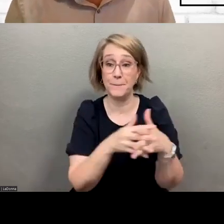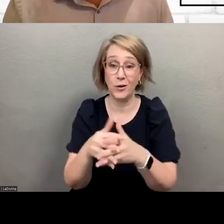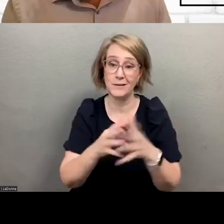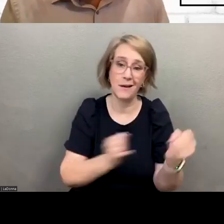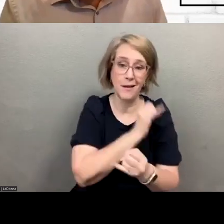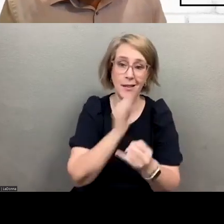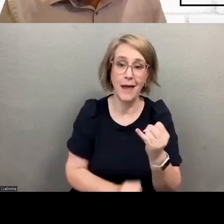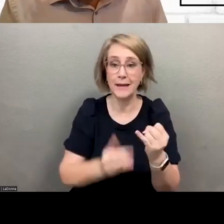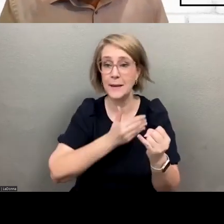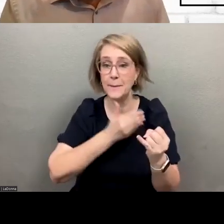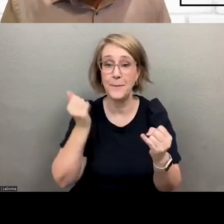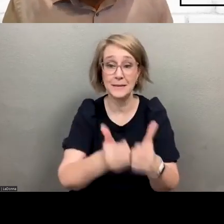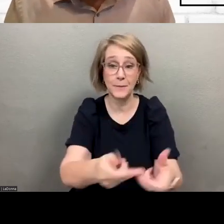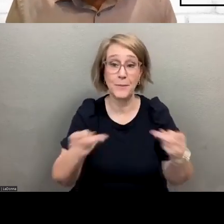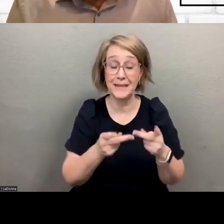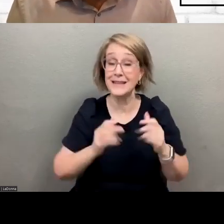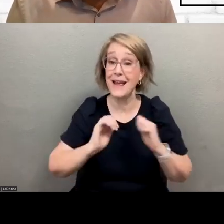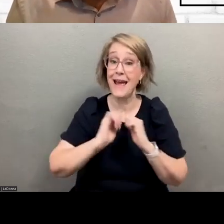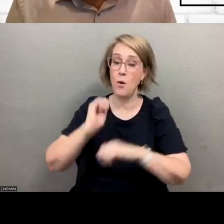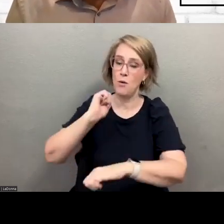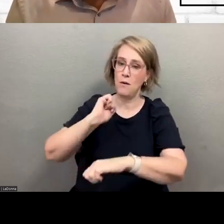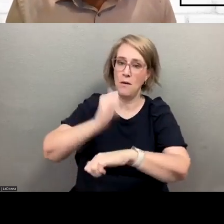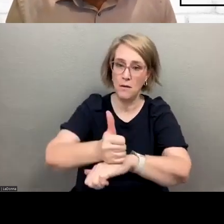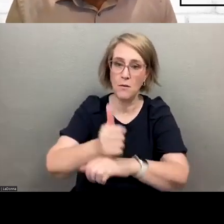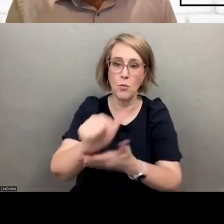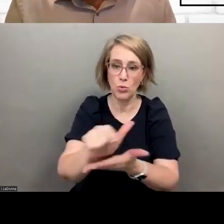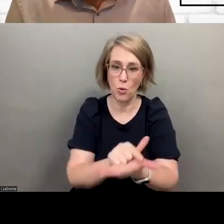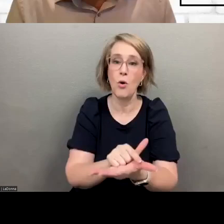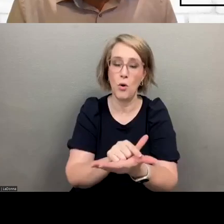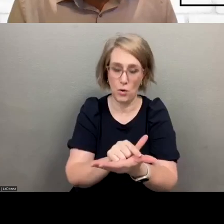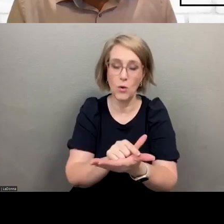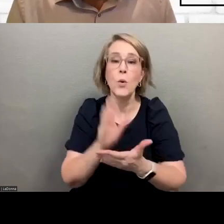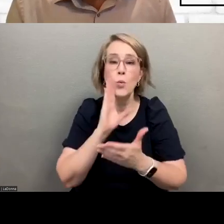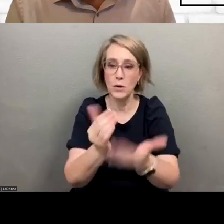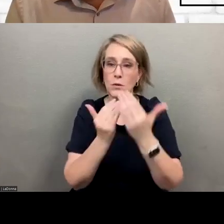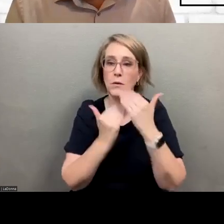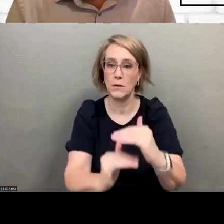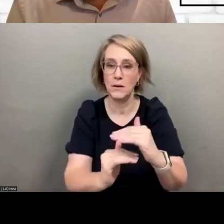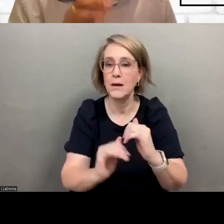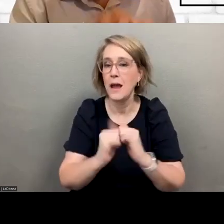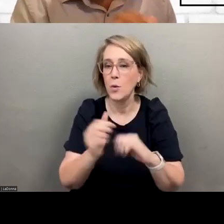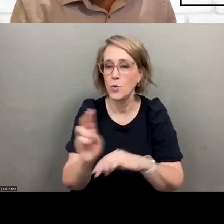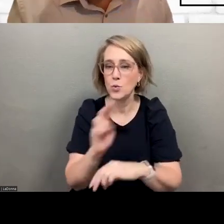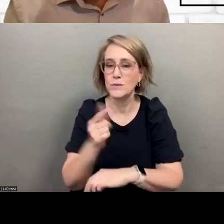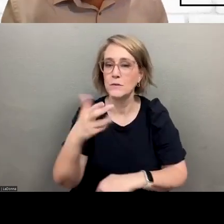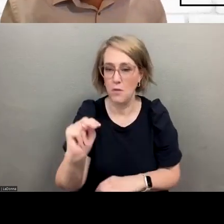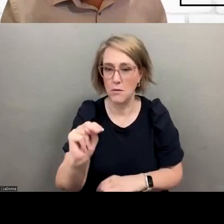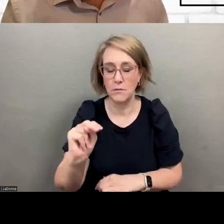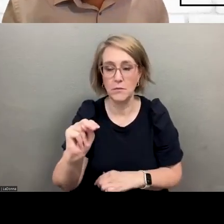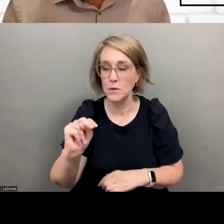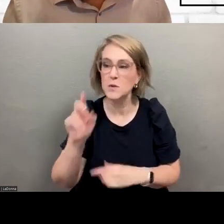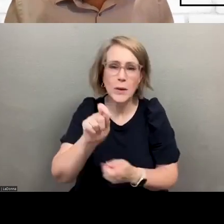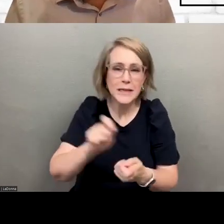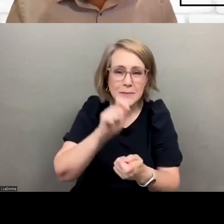suicide by putting more gun laws into place that would restrict the gun usage. So an interesting article to